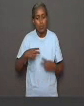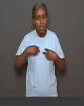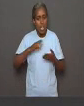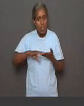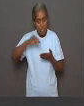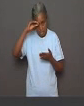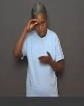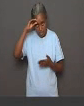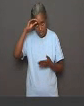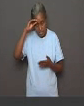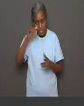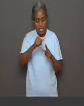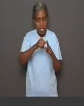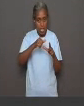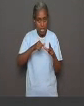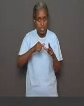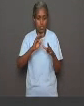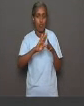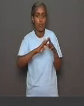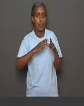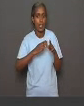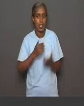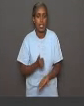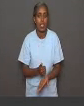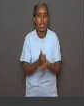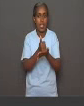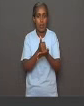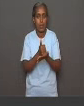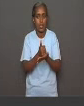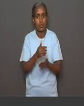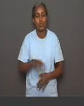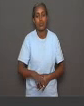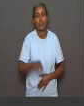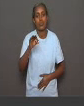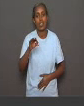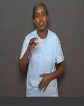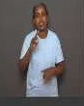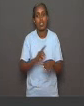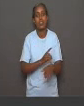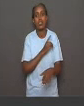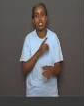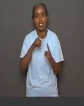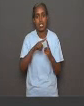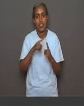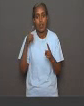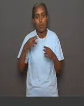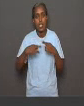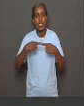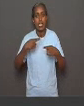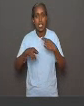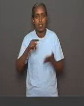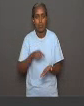the angles of their bearings can help us to find their distance from a relative